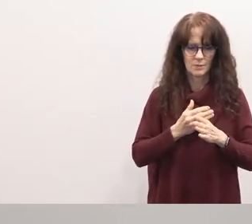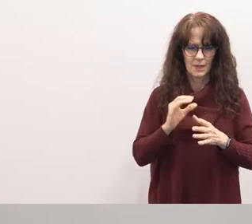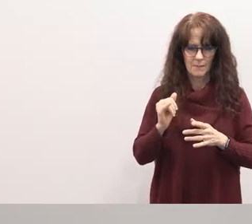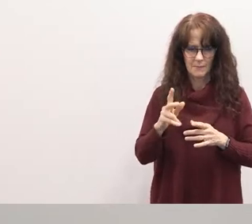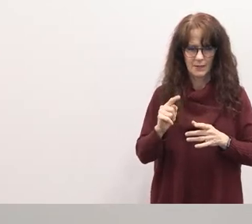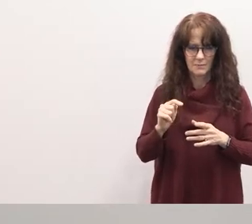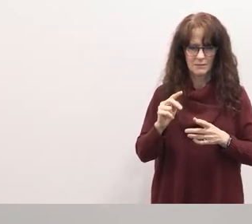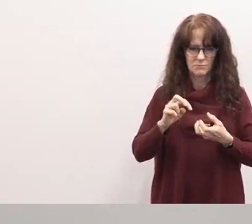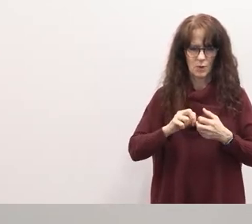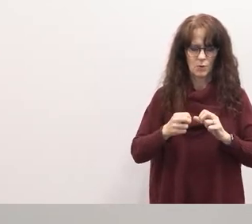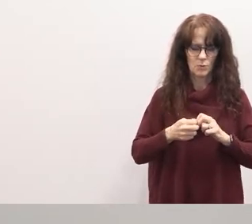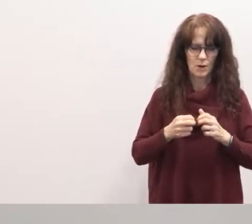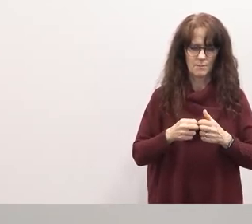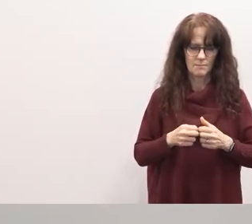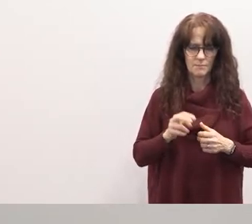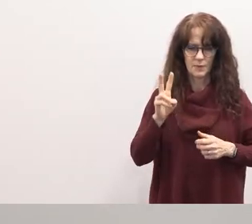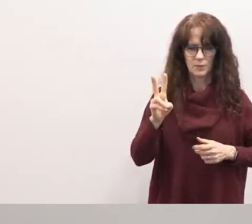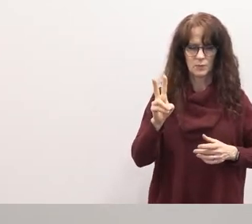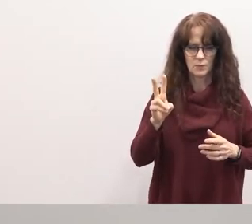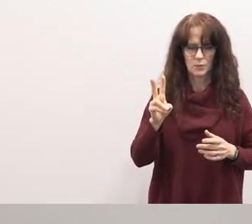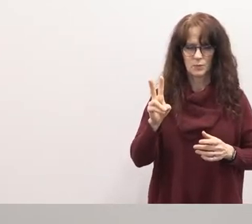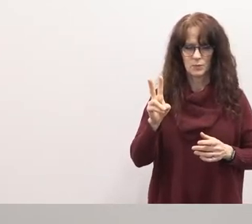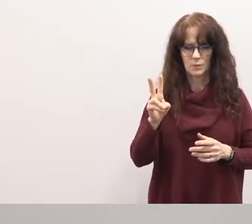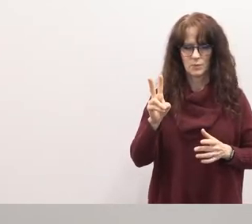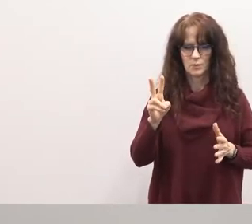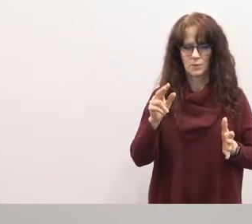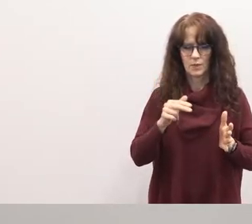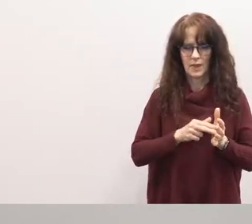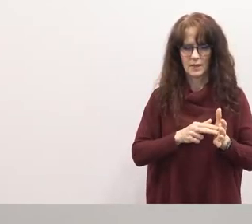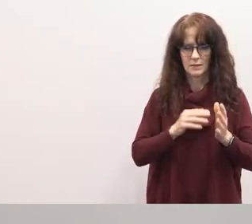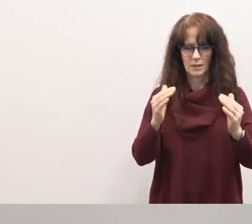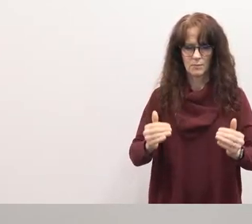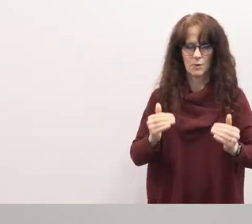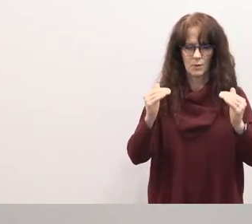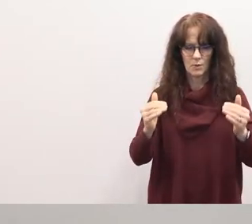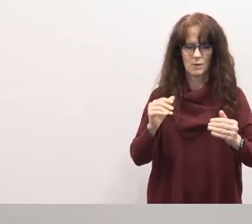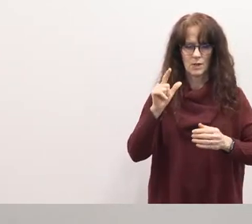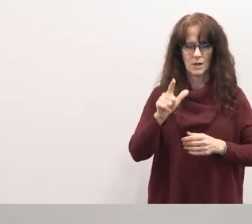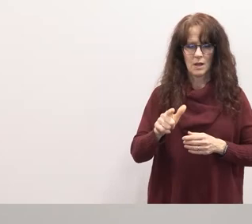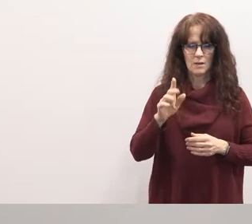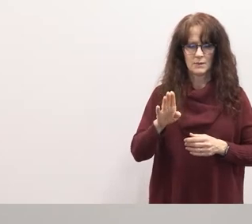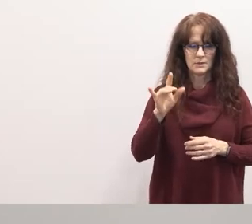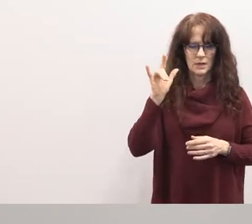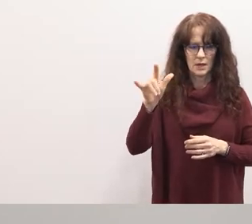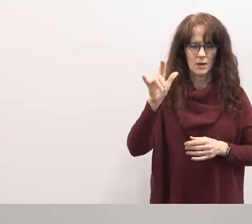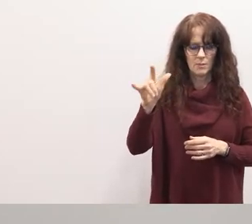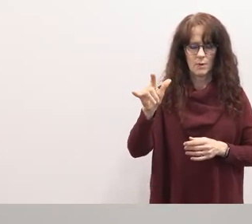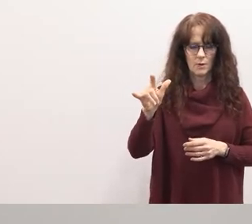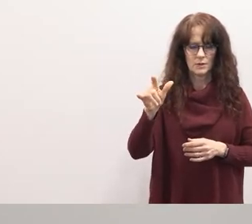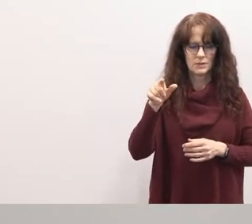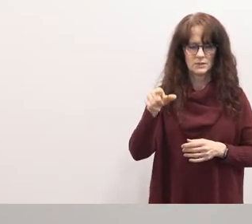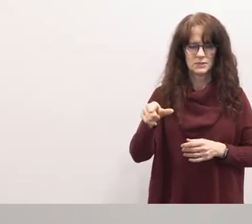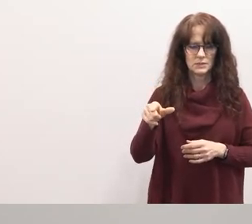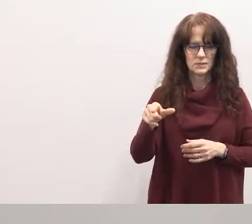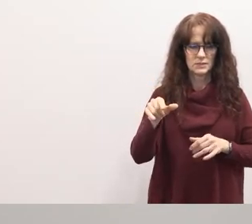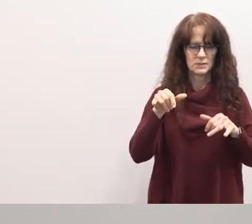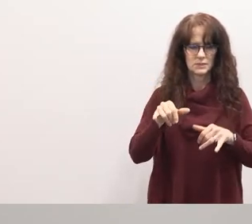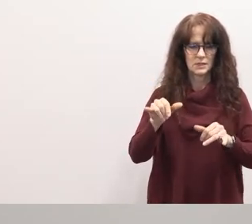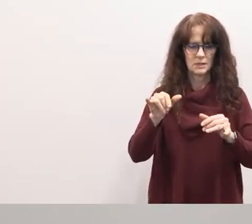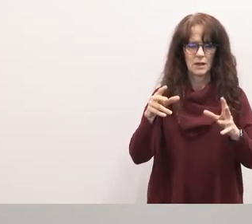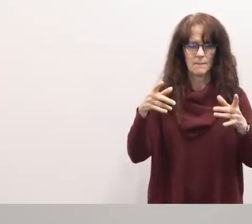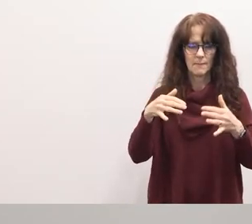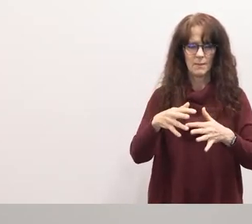Program. And in the year 2000, she was promoted to the Long Beach Airport, where she served as the